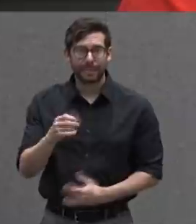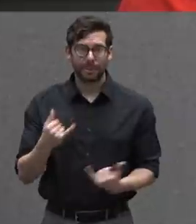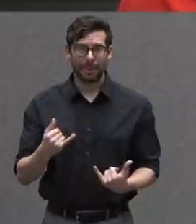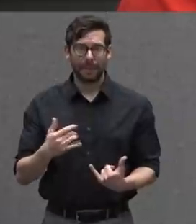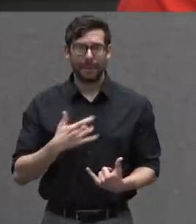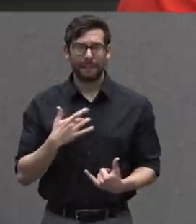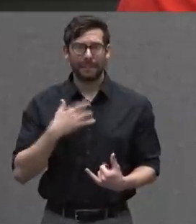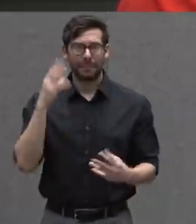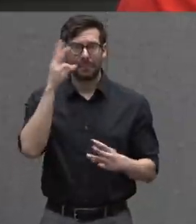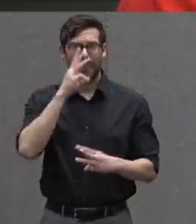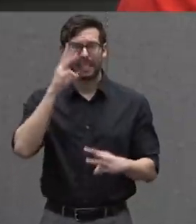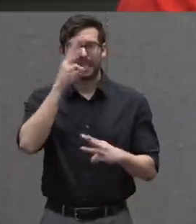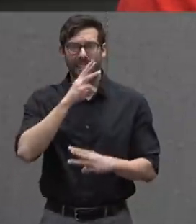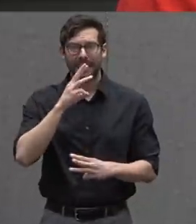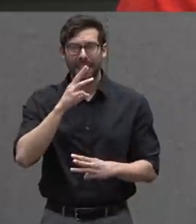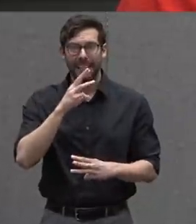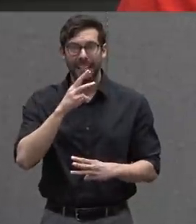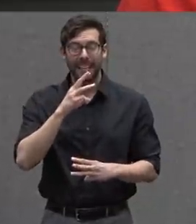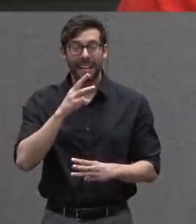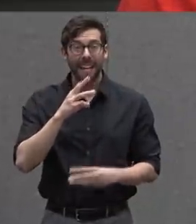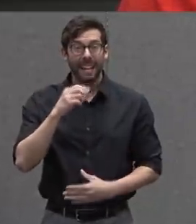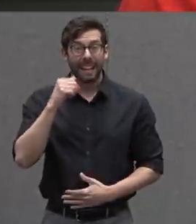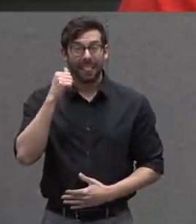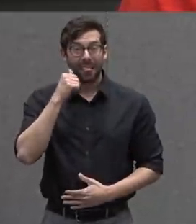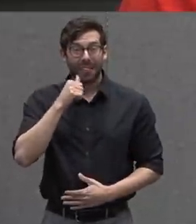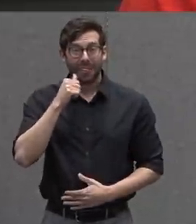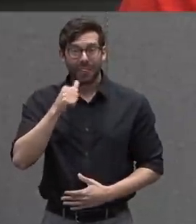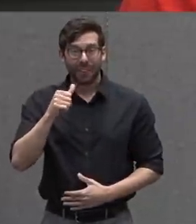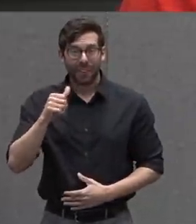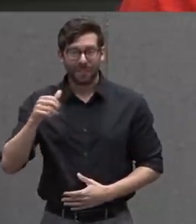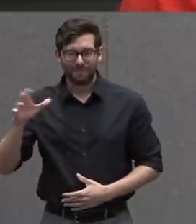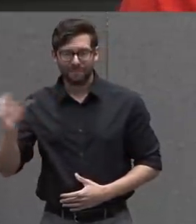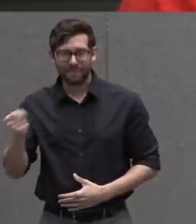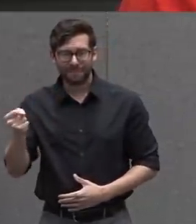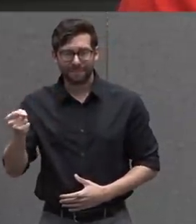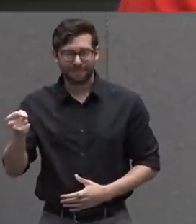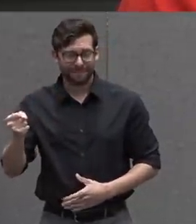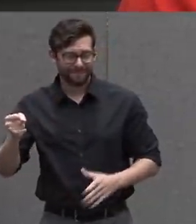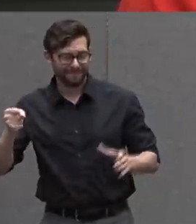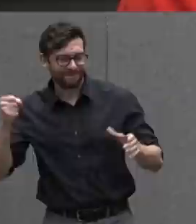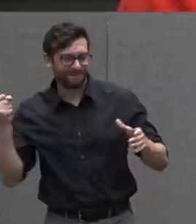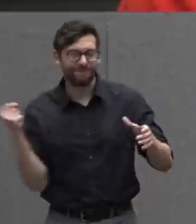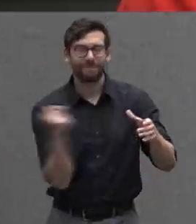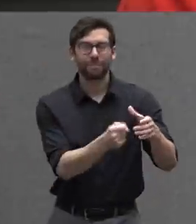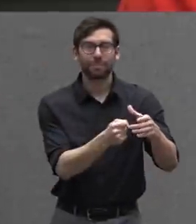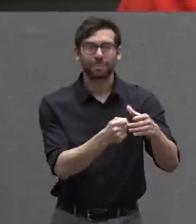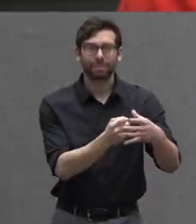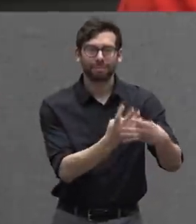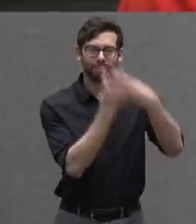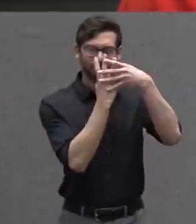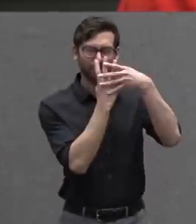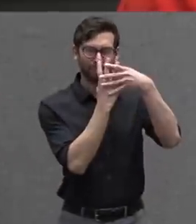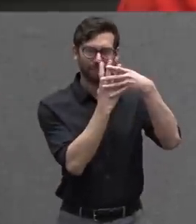And they put her in a cage, all alone.